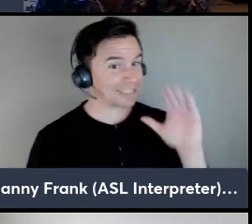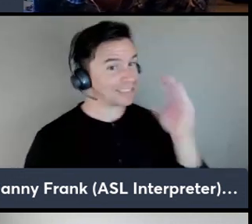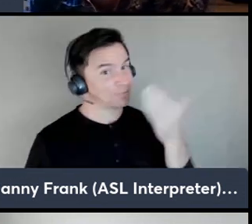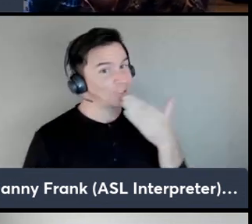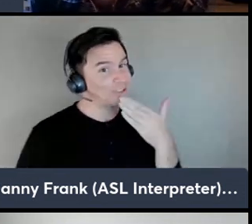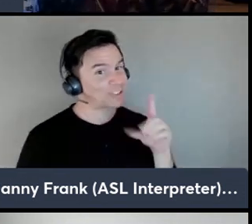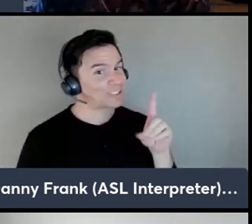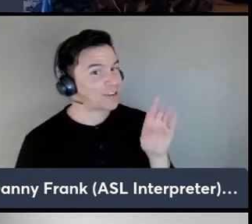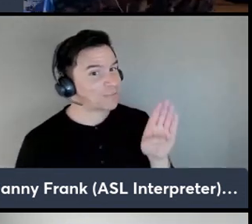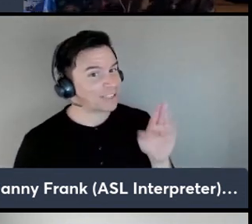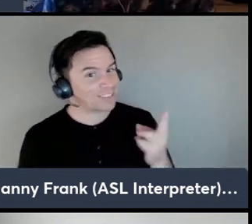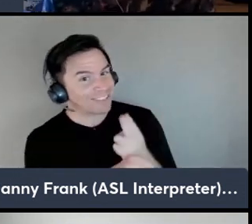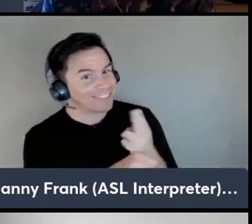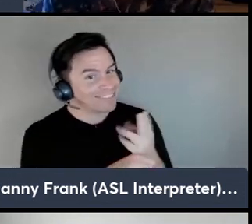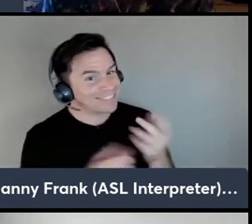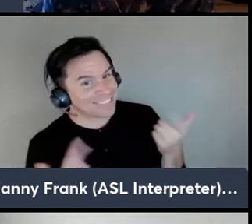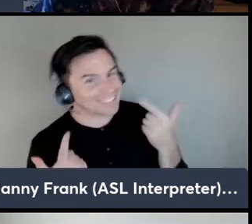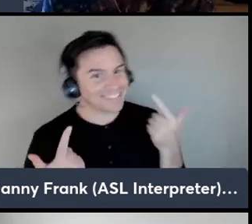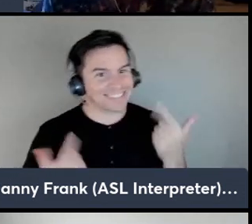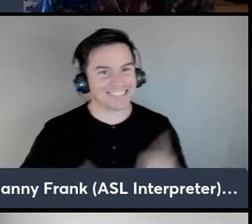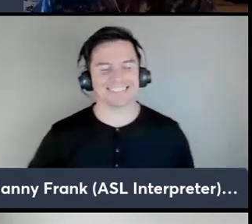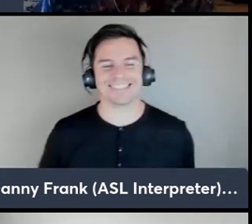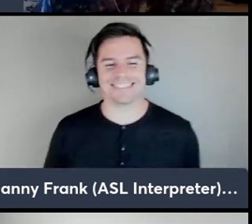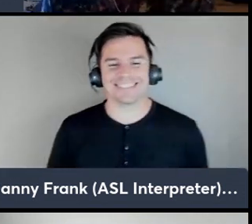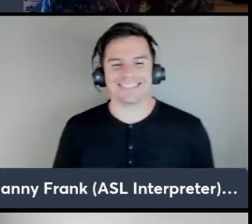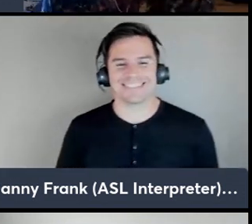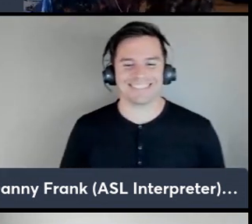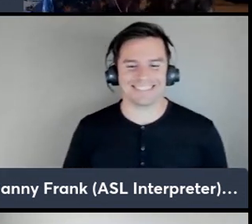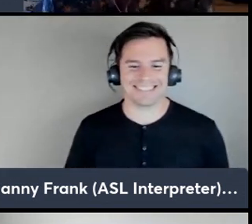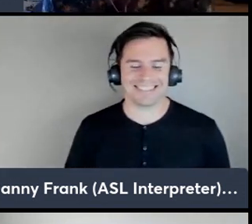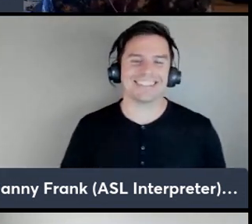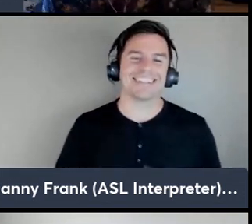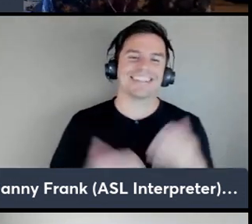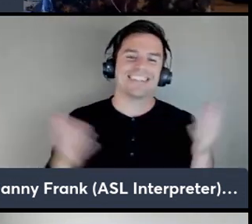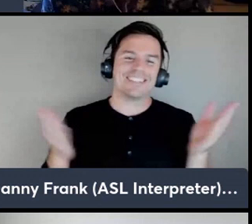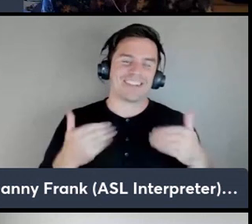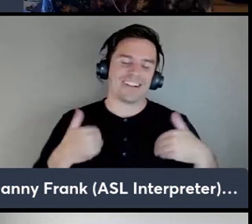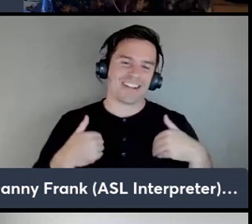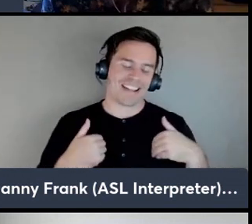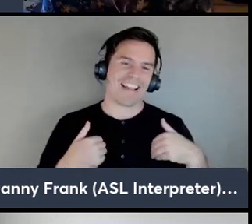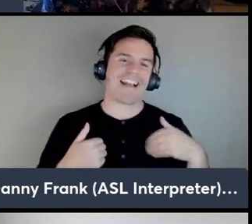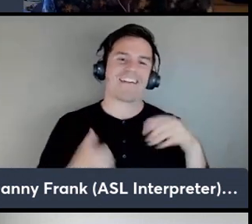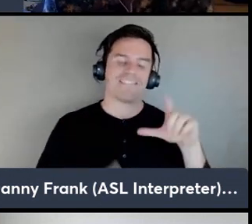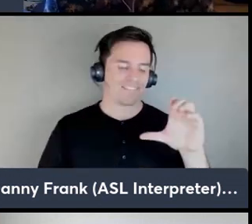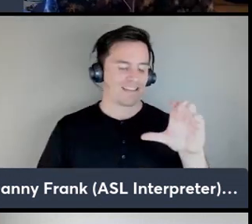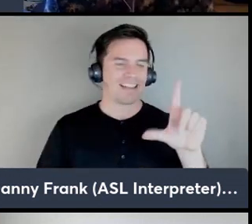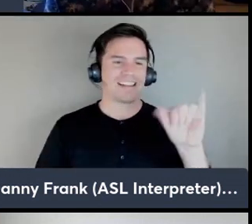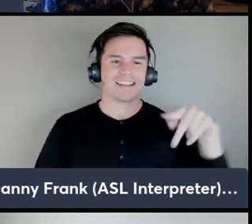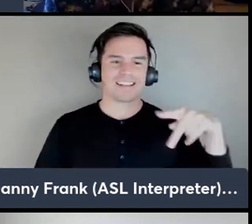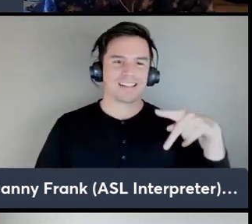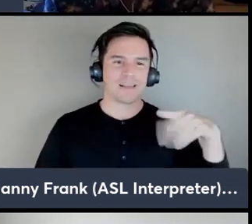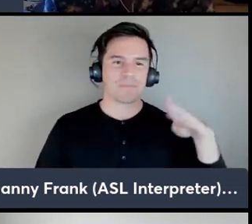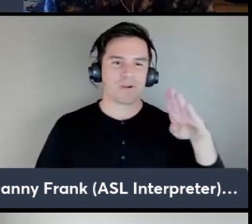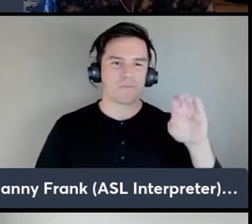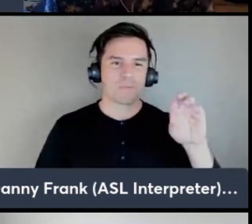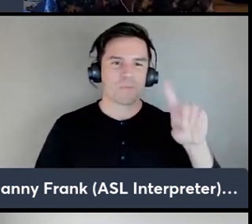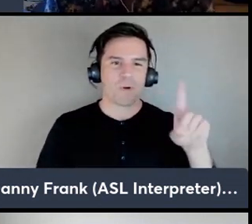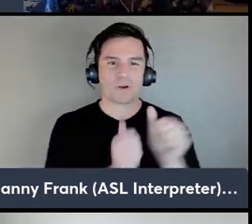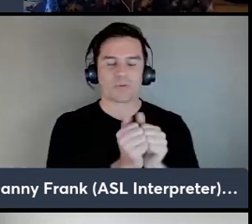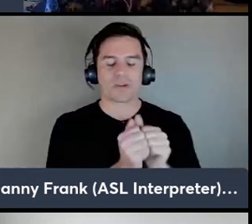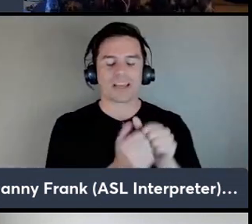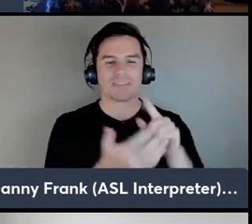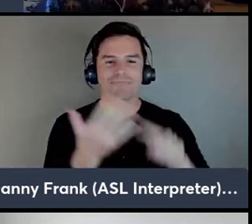though. Yes. So here I actually have a clipboard with just some queries. So you don't have to see